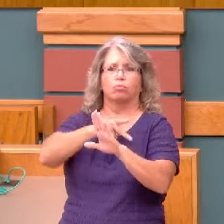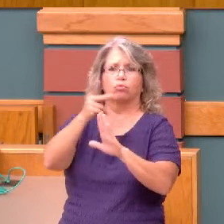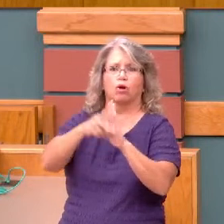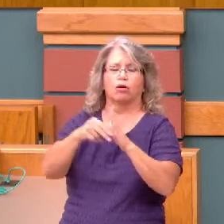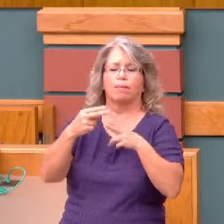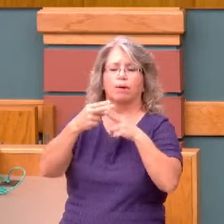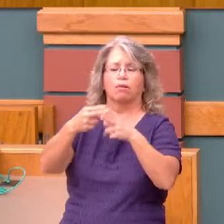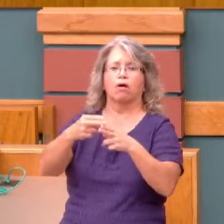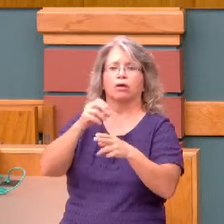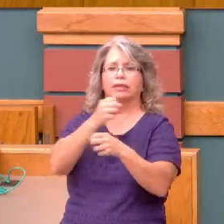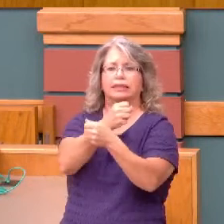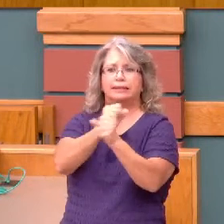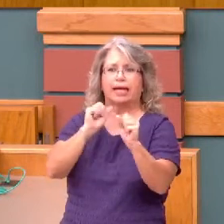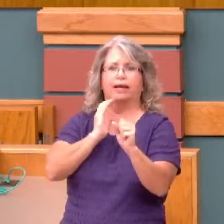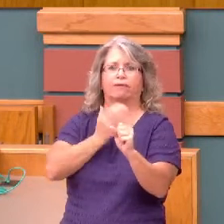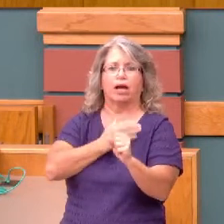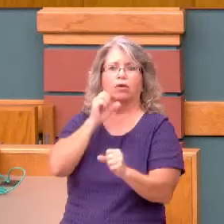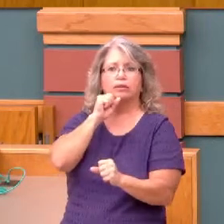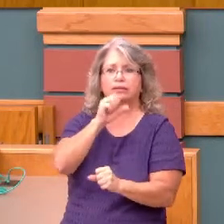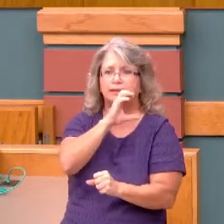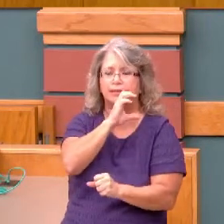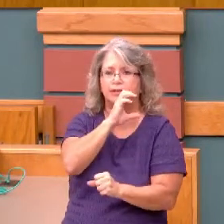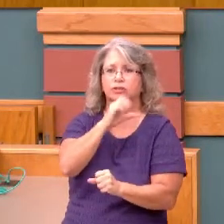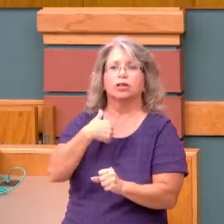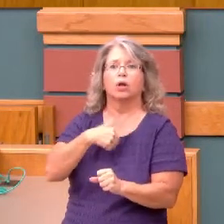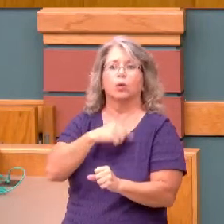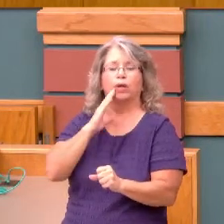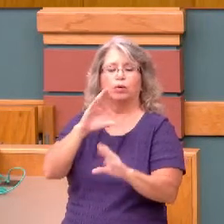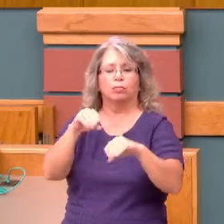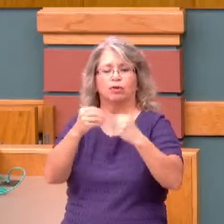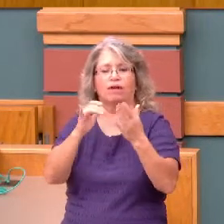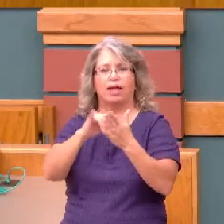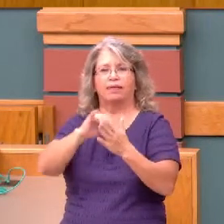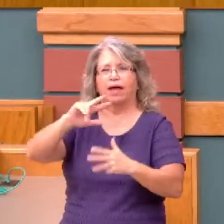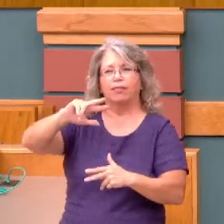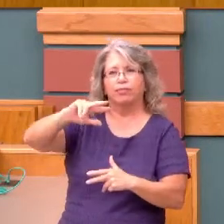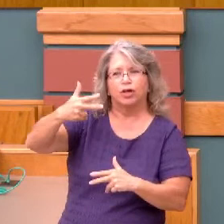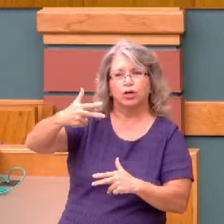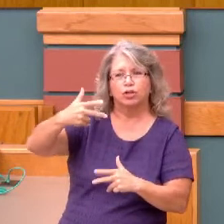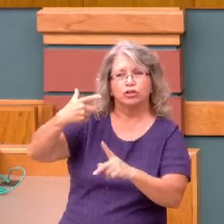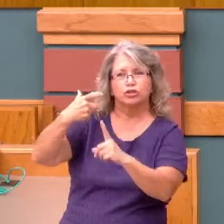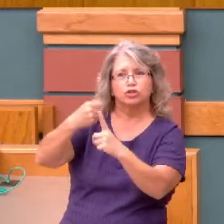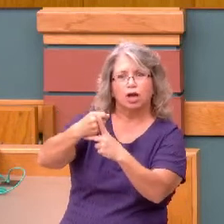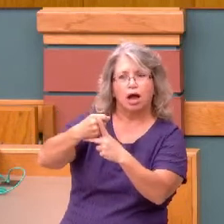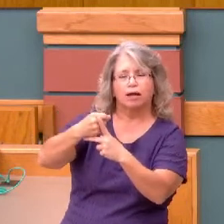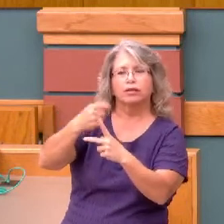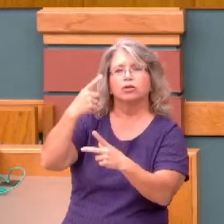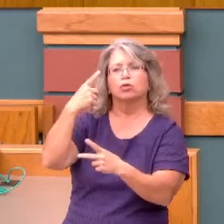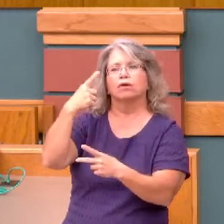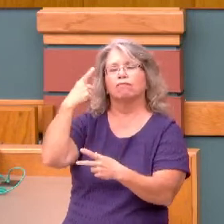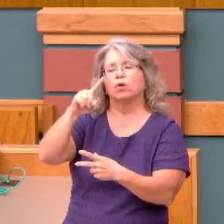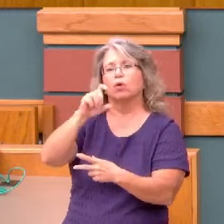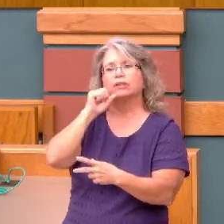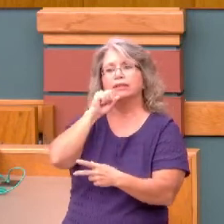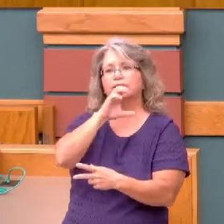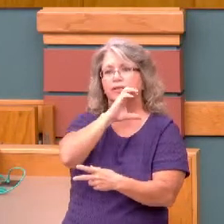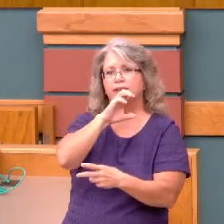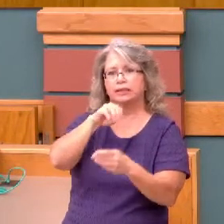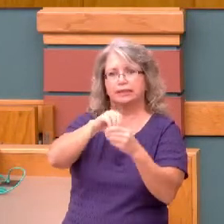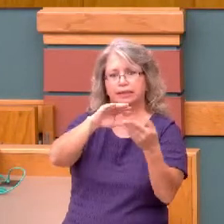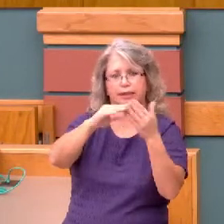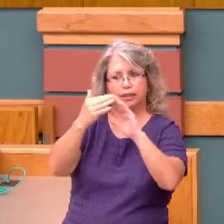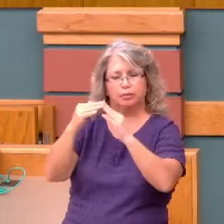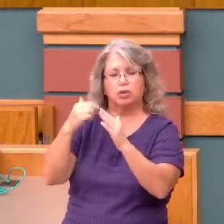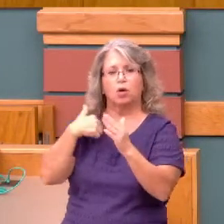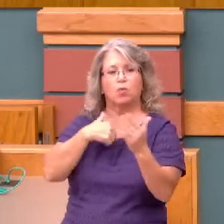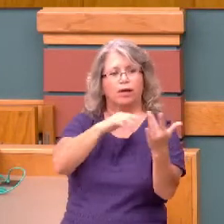third shots to our senior citizens in the community. We've contacted over 3,000 senior citizens